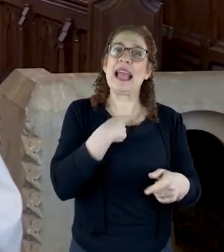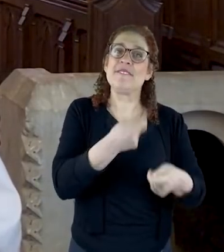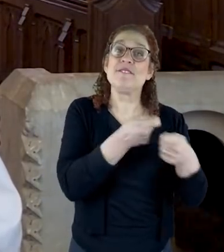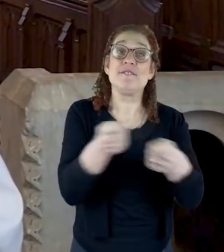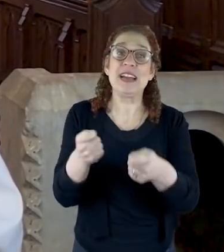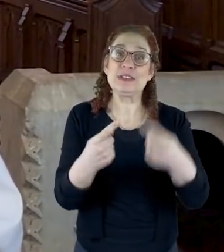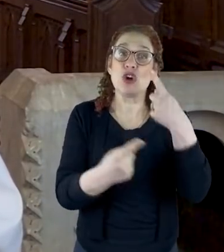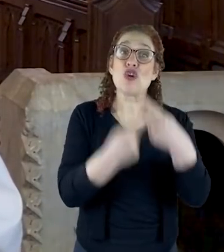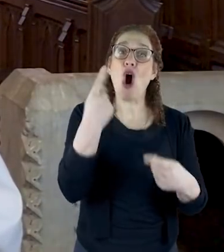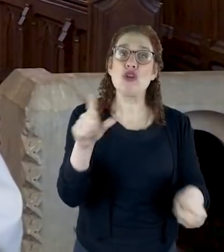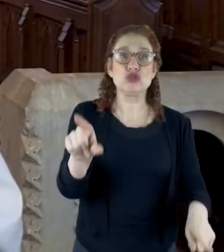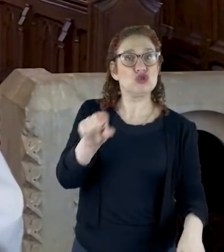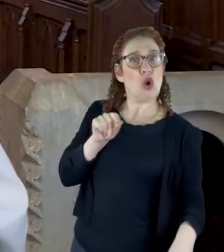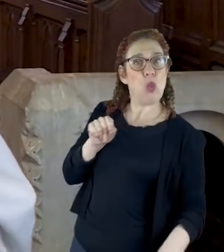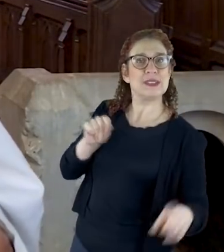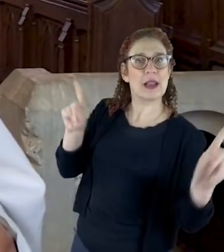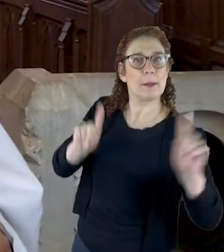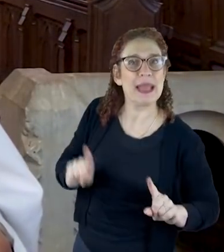chosen people.